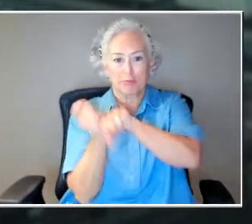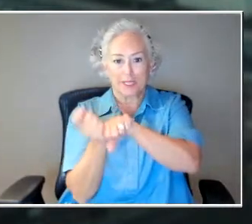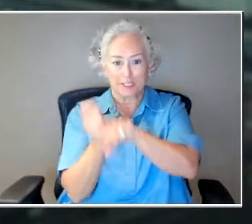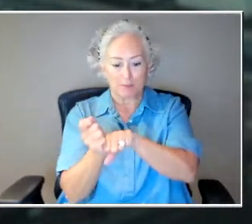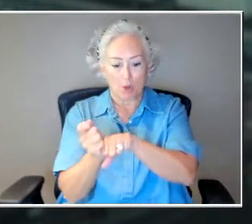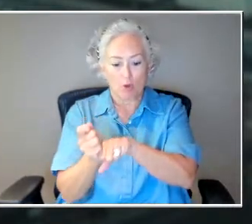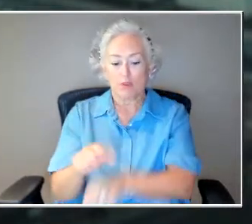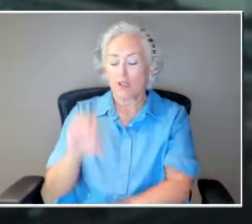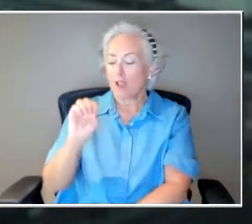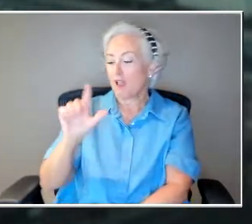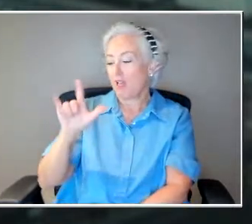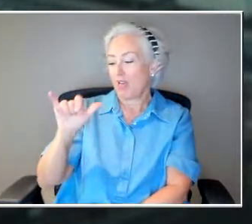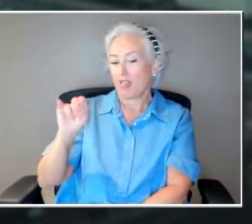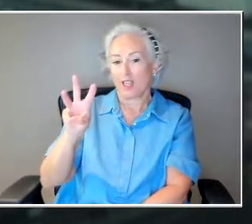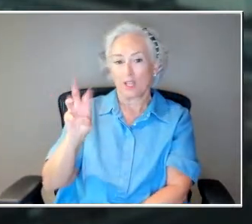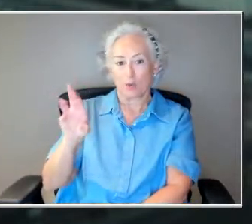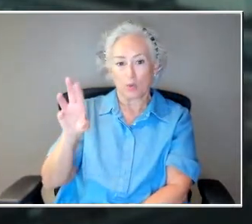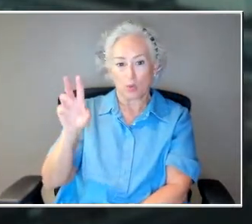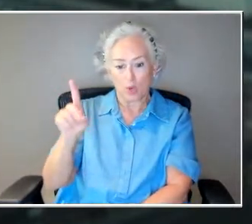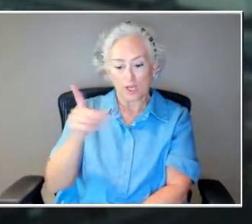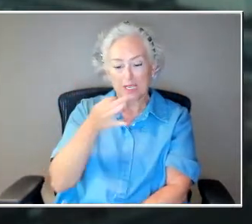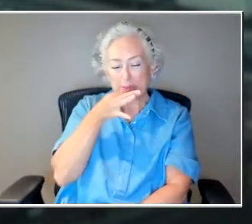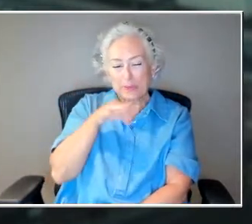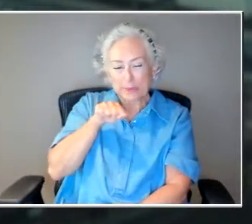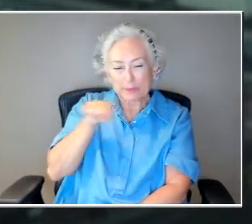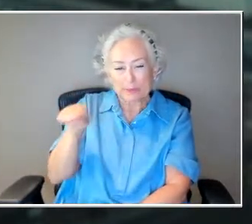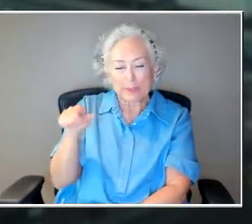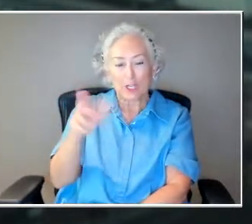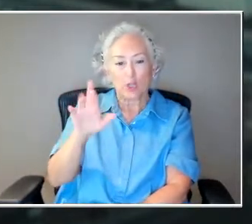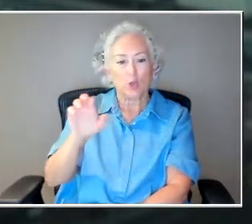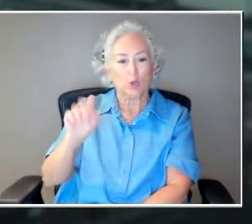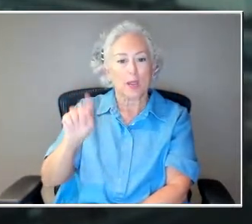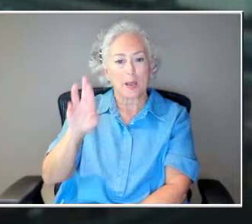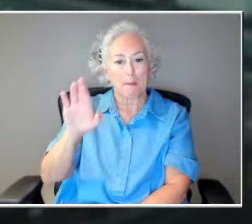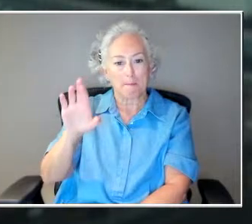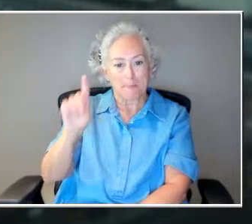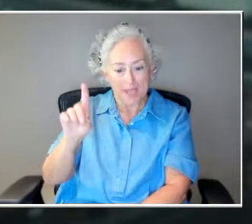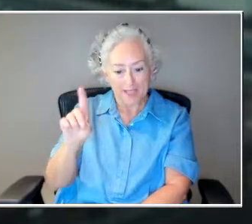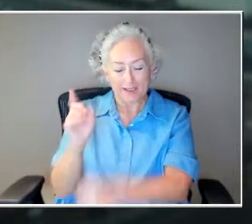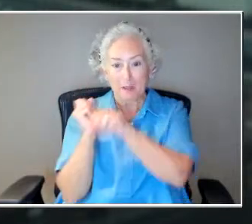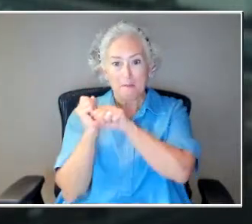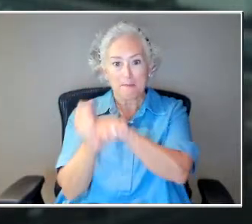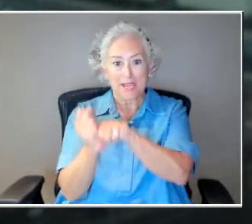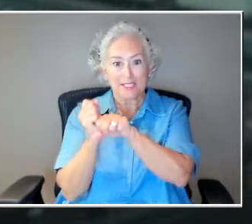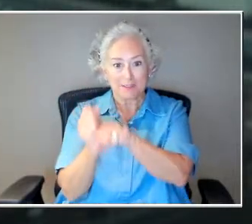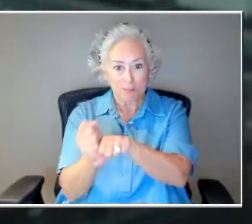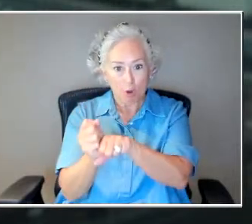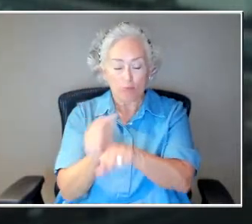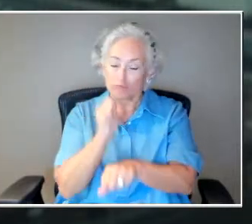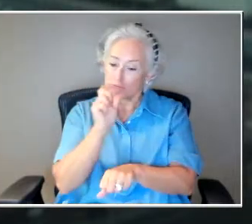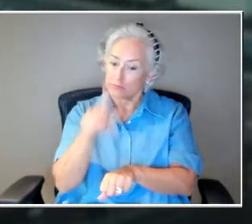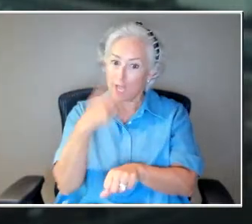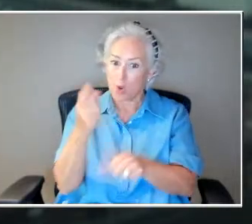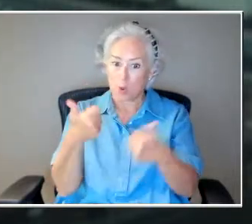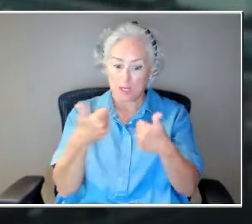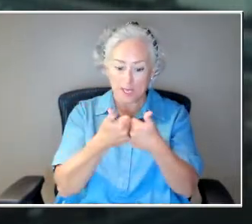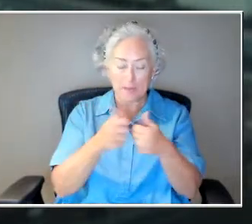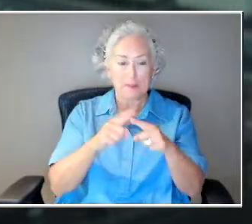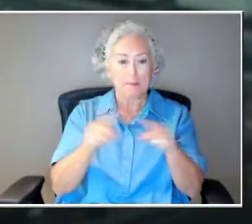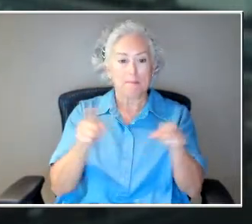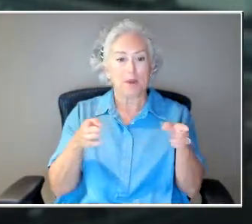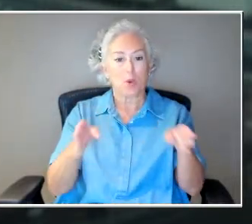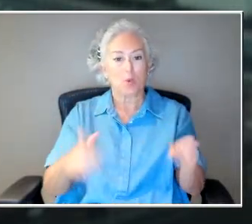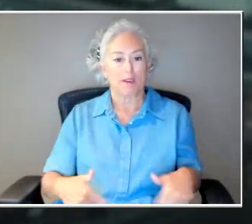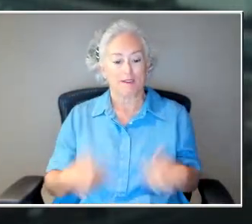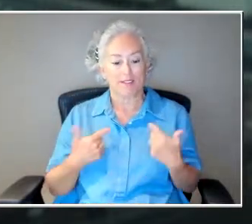Bend, baseball is more than just a game. It's a way of life. For 16-year-old Cohen Gunn, the diamond has always been